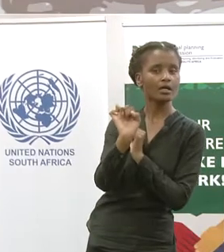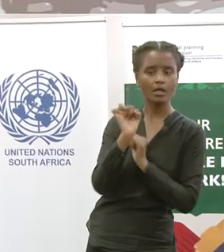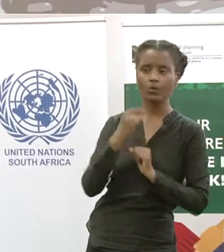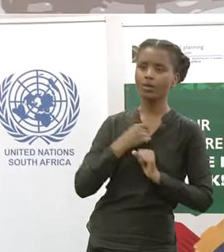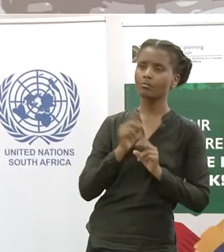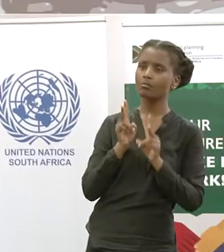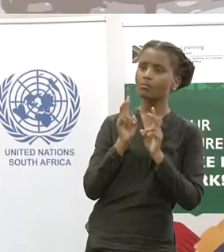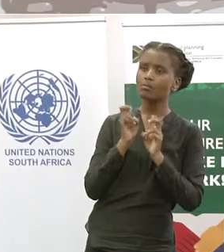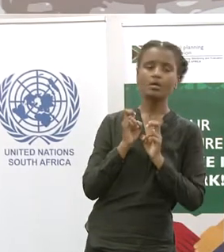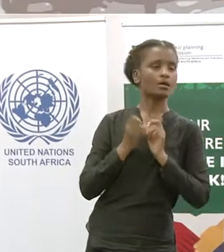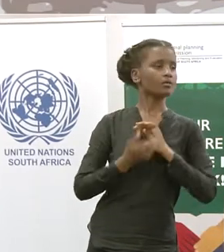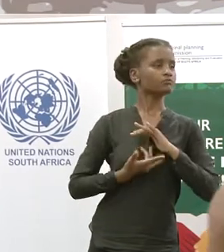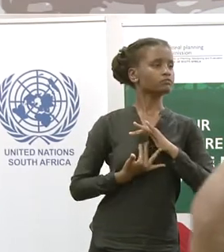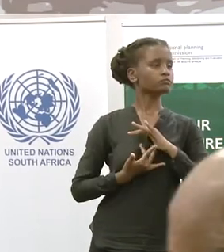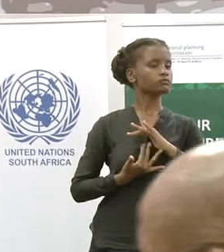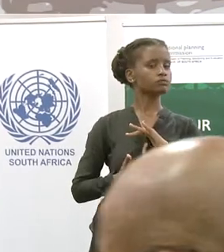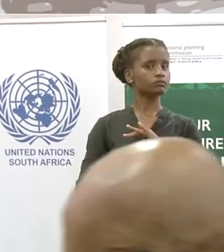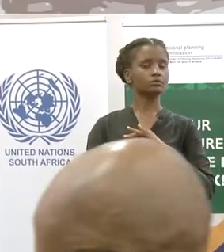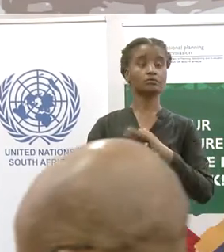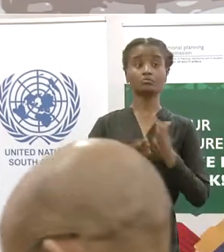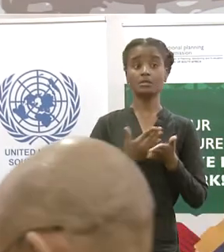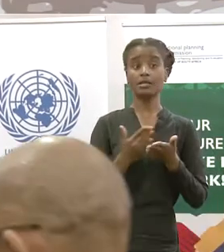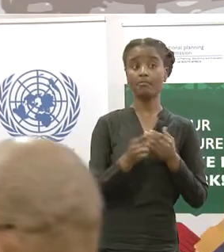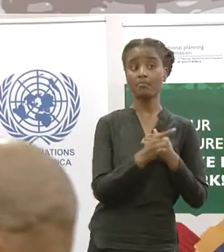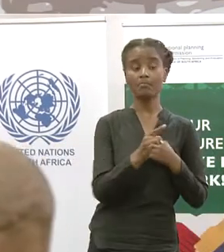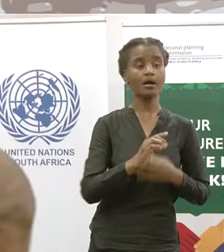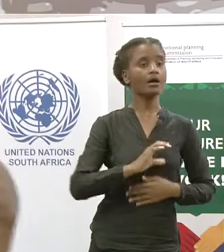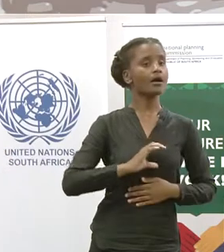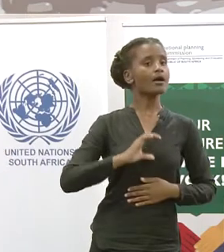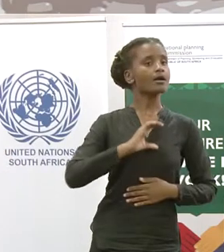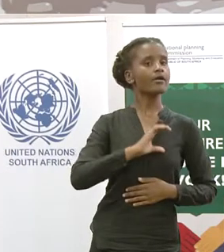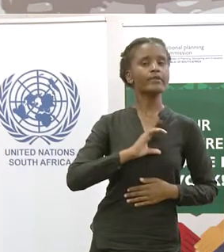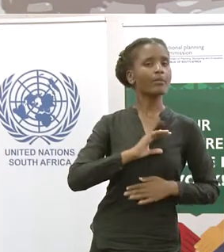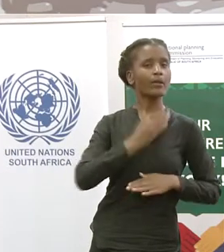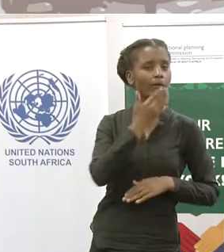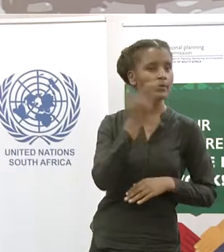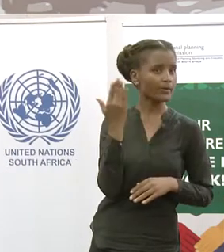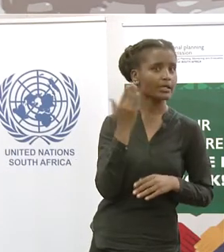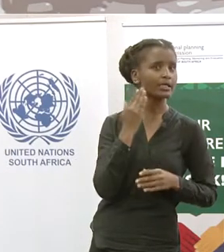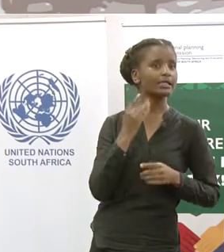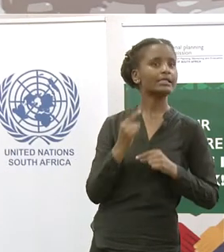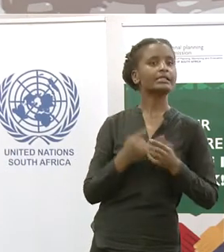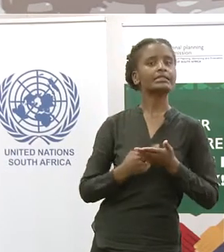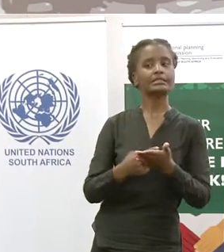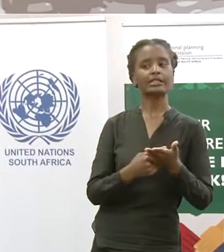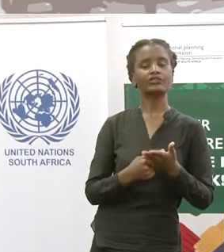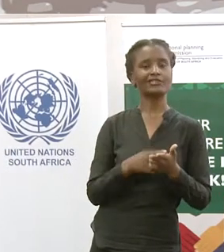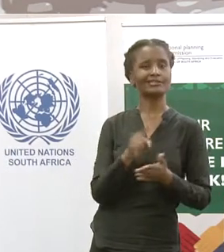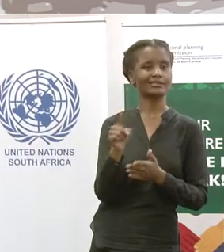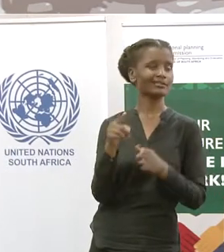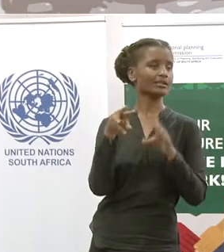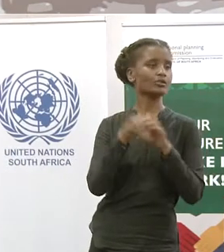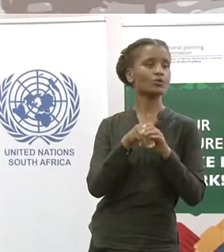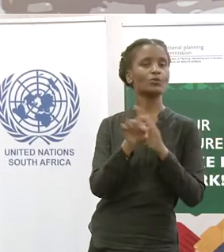have those comfortable, or shall I say uncomfortable, discussions that will include people